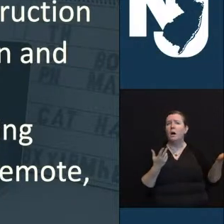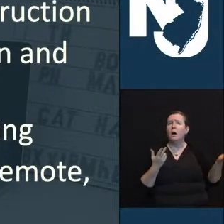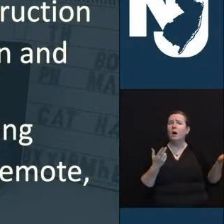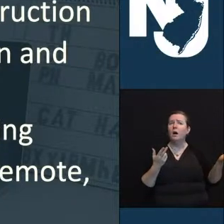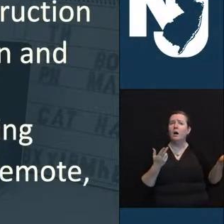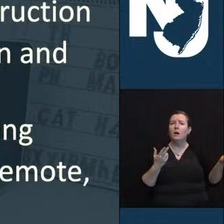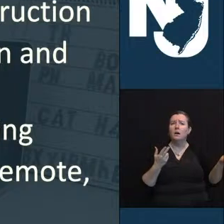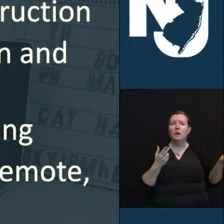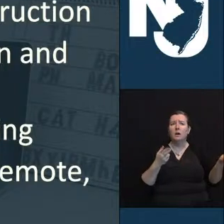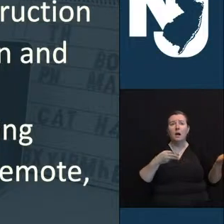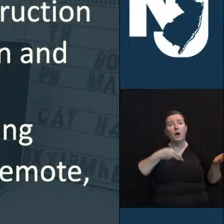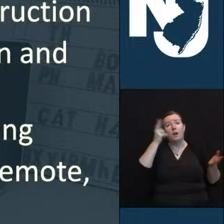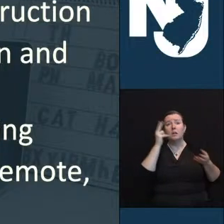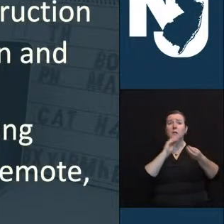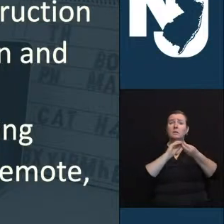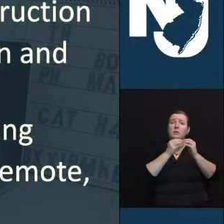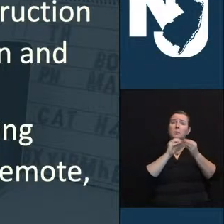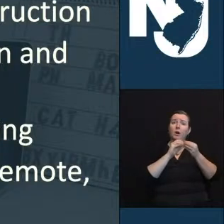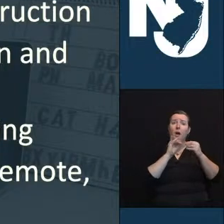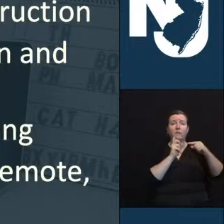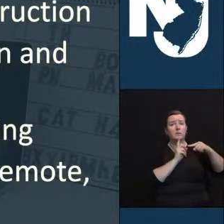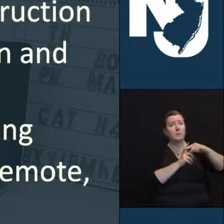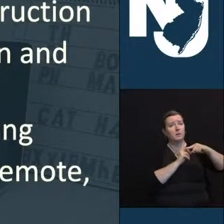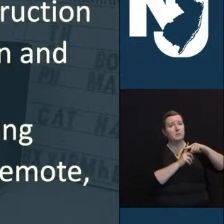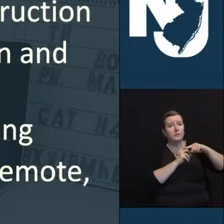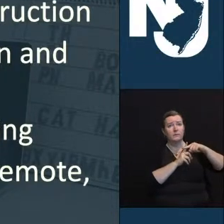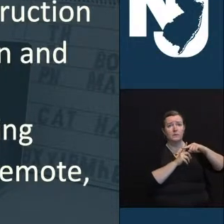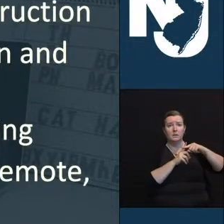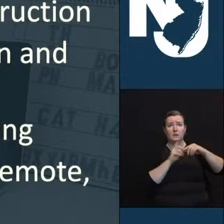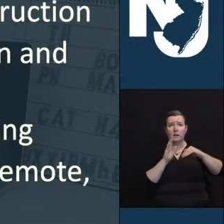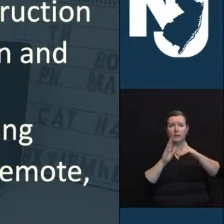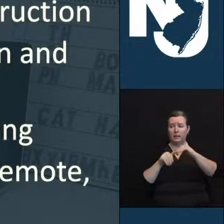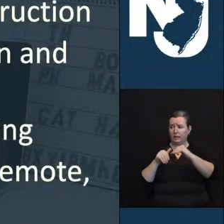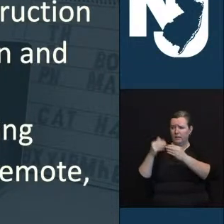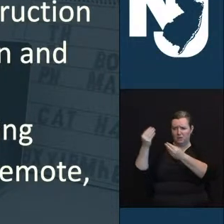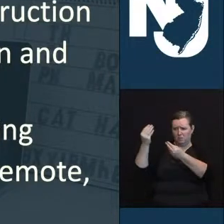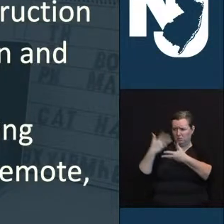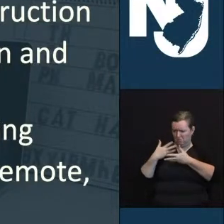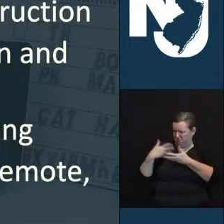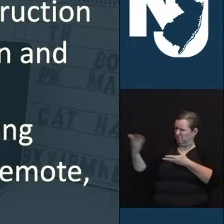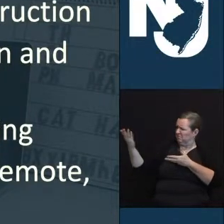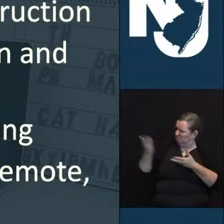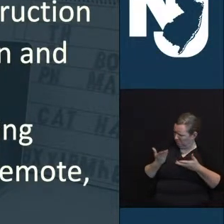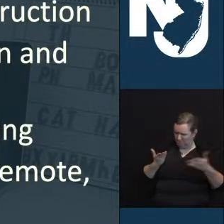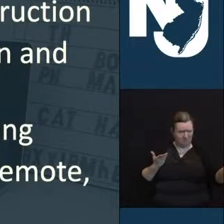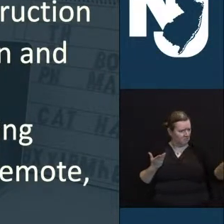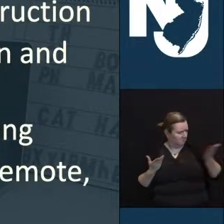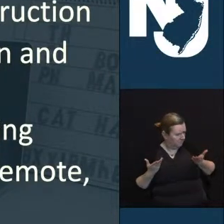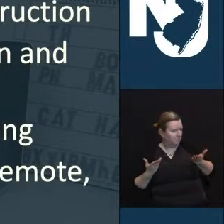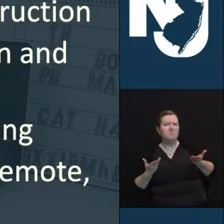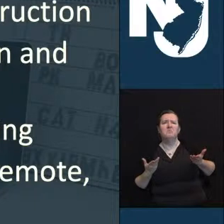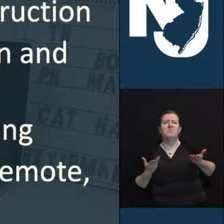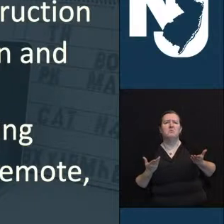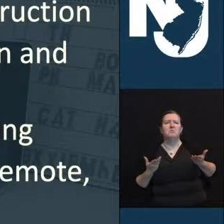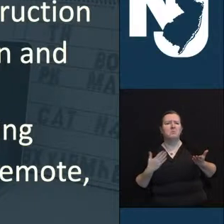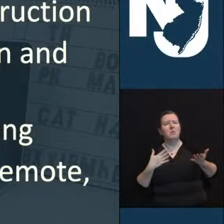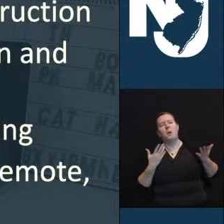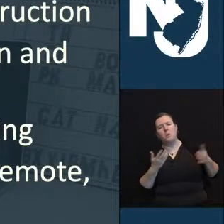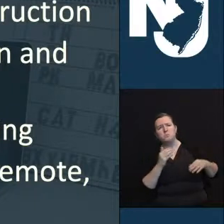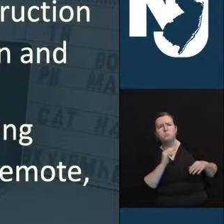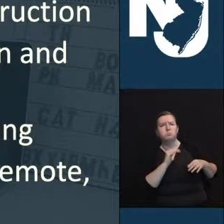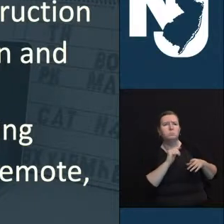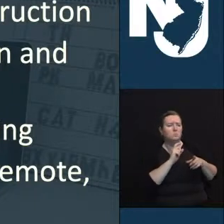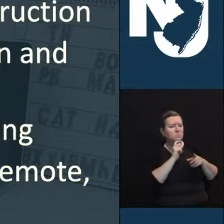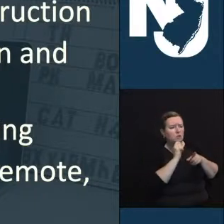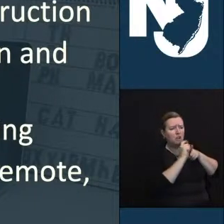noting, as well as folks raising their hands saying, listen, we think this is, you need to do this differently or that